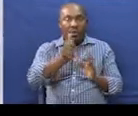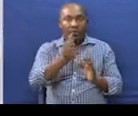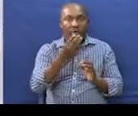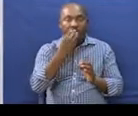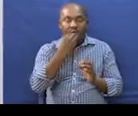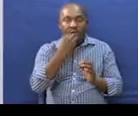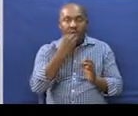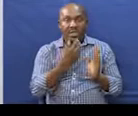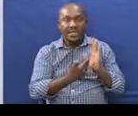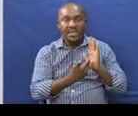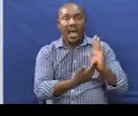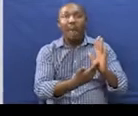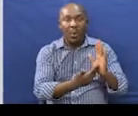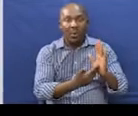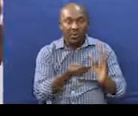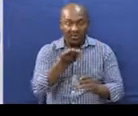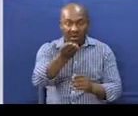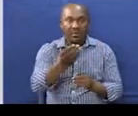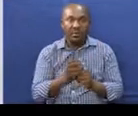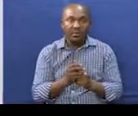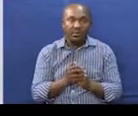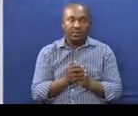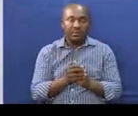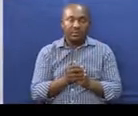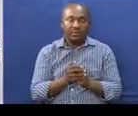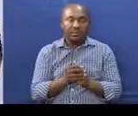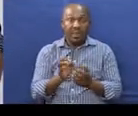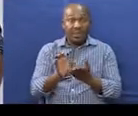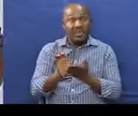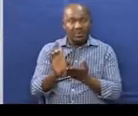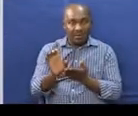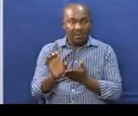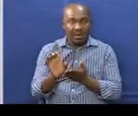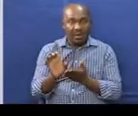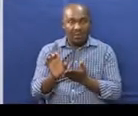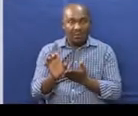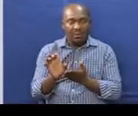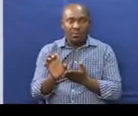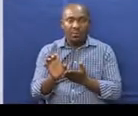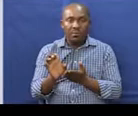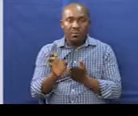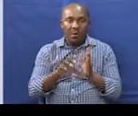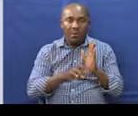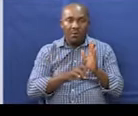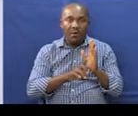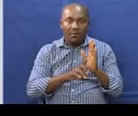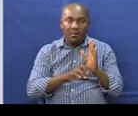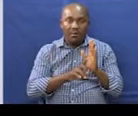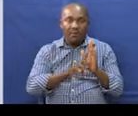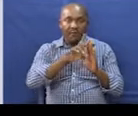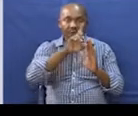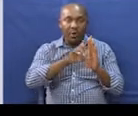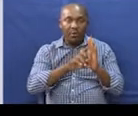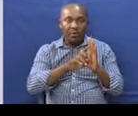volume of solution C in our case. And it is recommended to use 2 centimeters